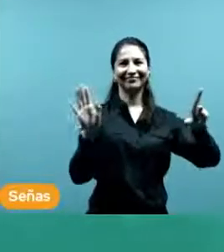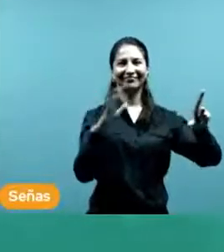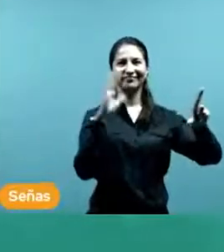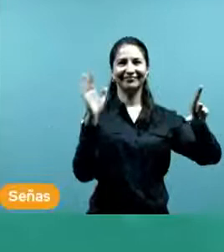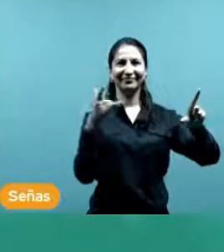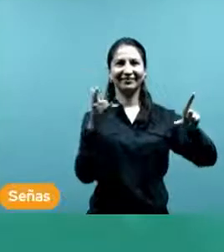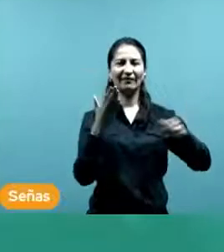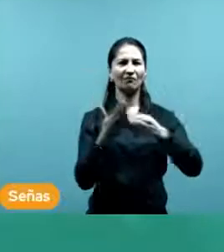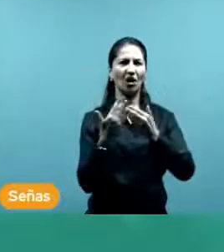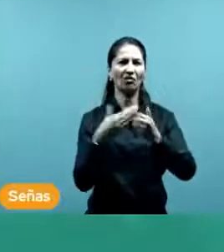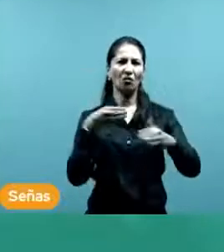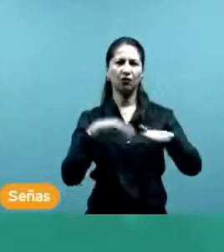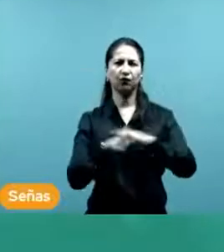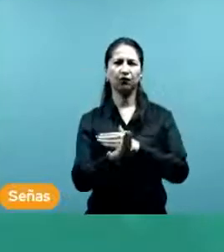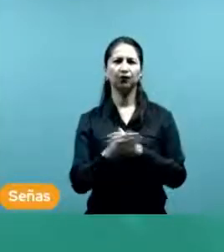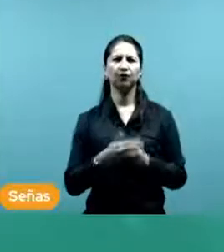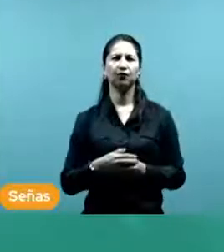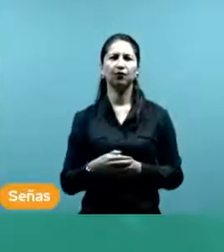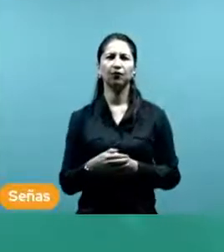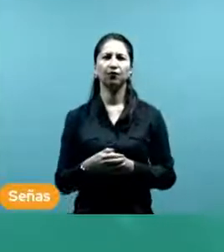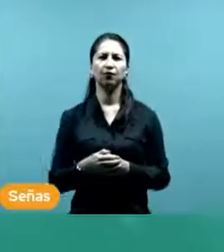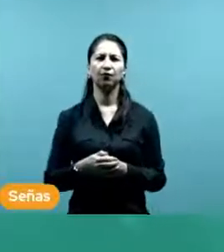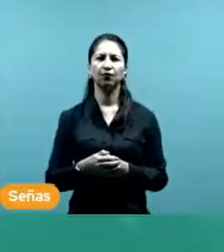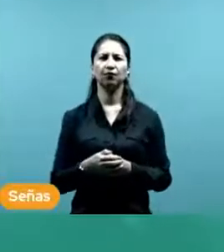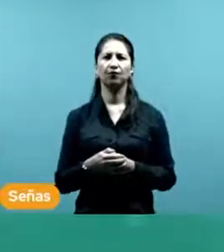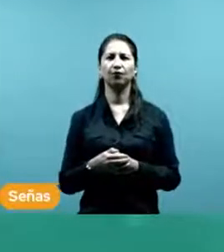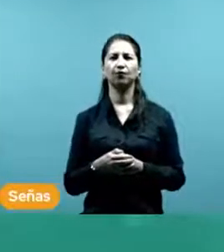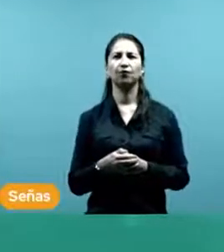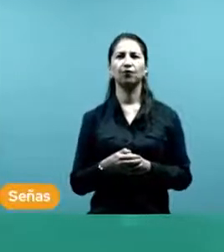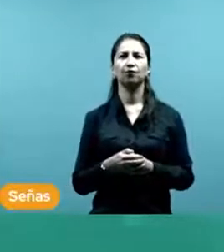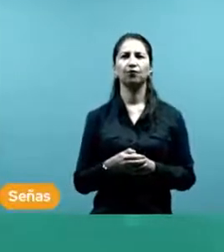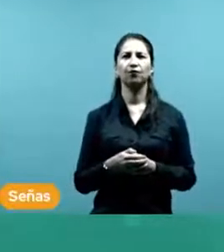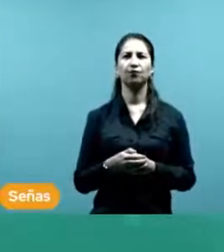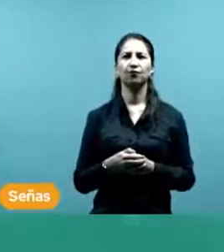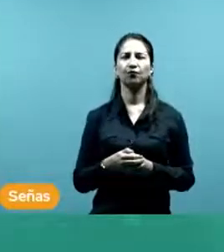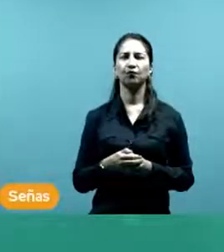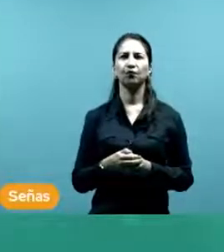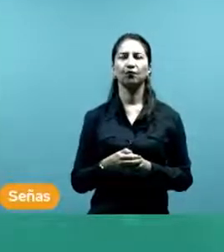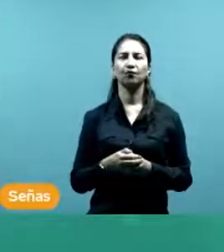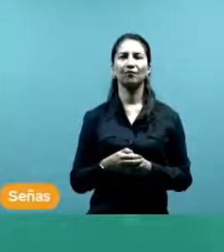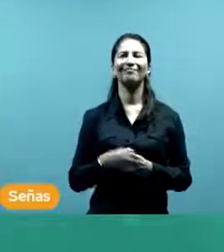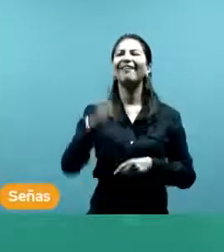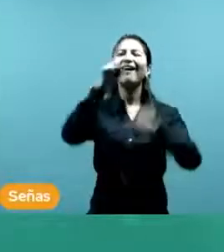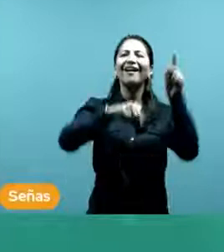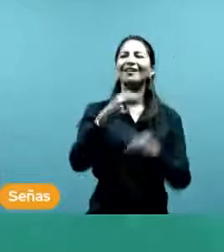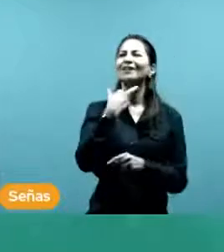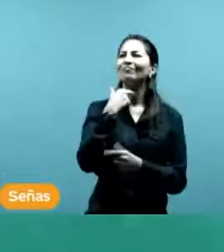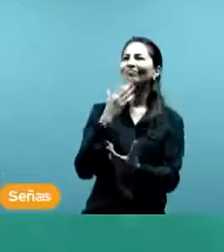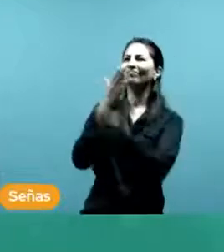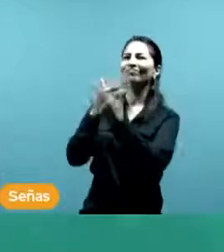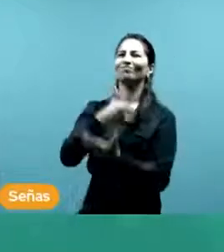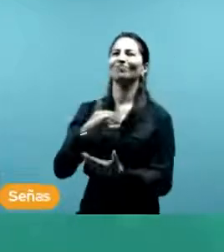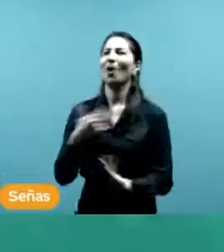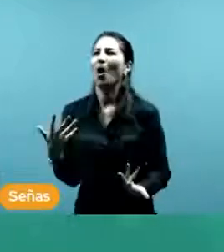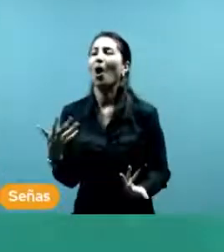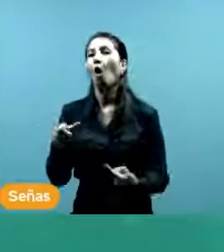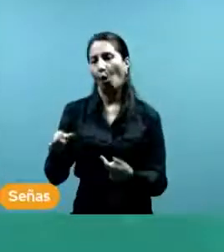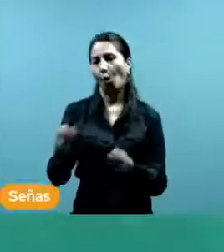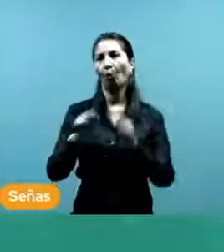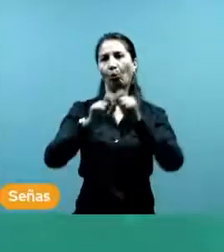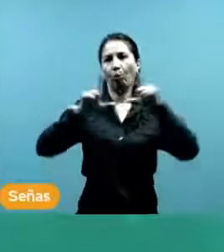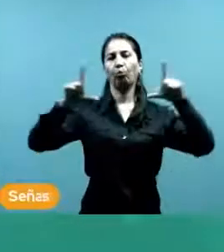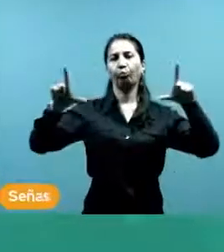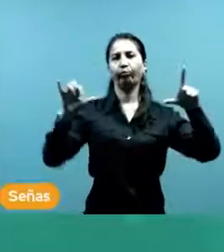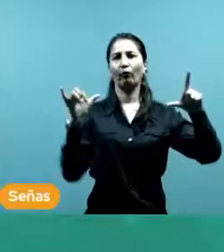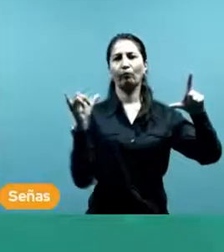cannot travel to see the memorial. La mayoría de las personas no pueden viajar a ver este monumento. And this is why we created the virtual tour. Por eso